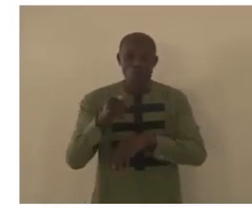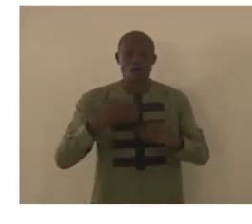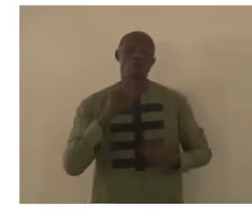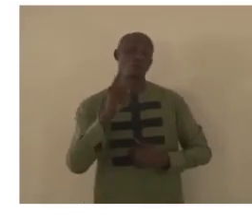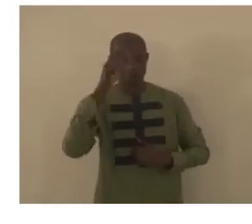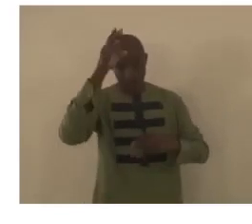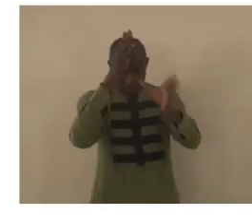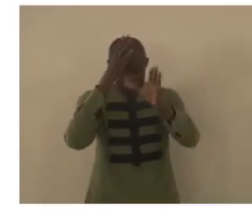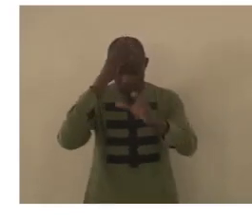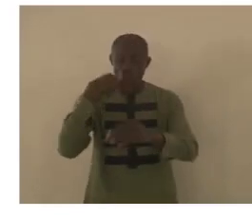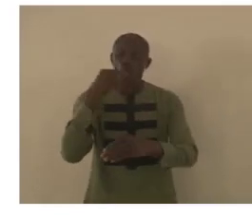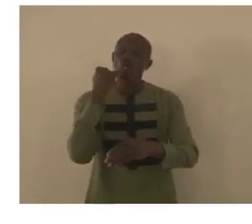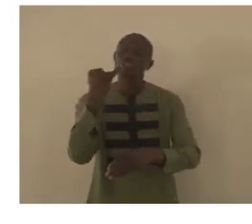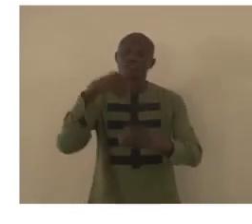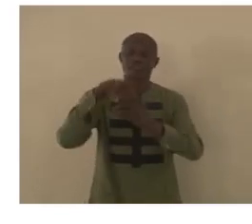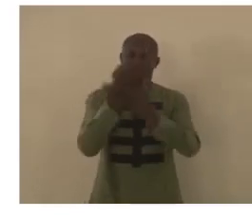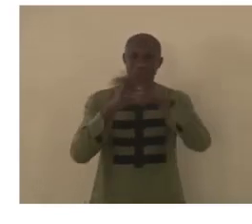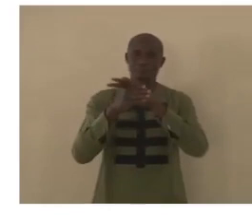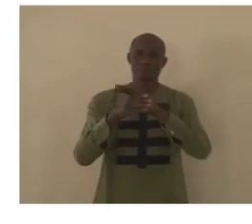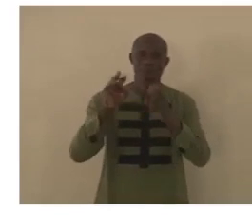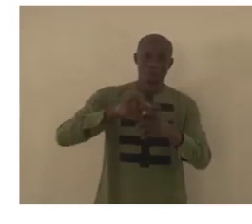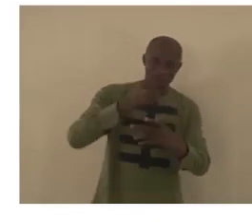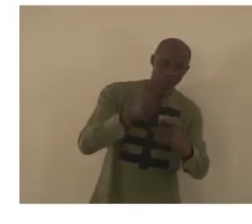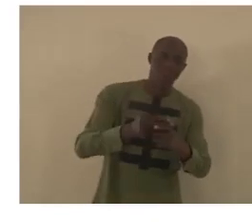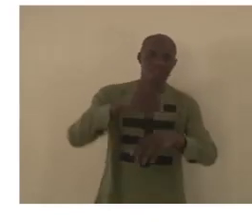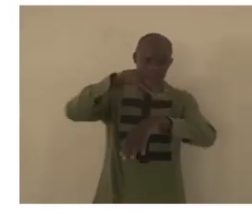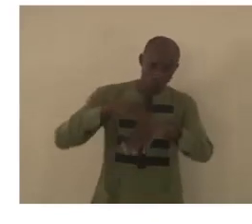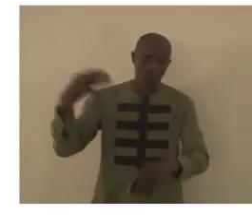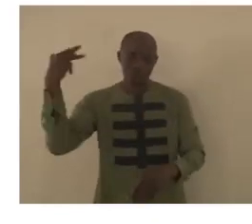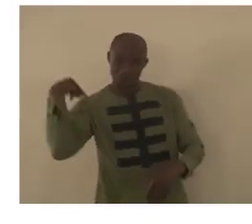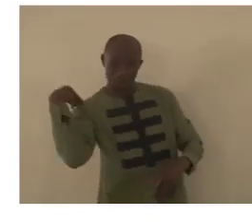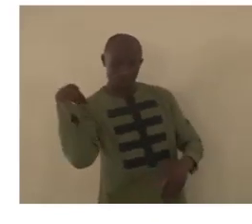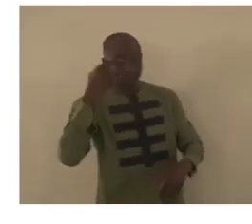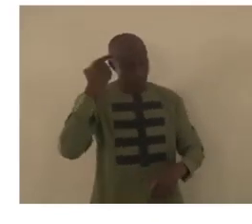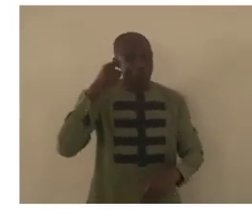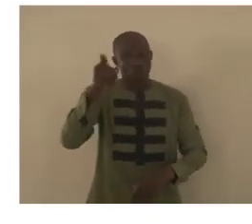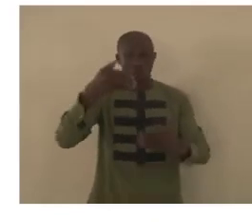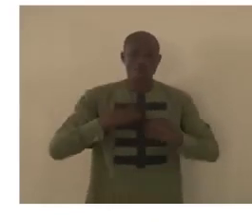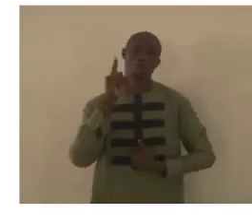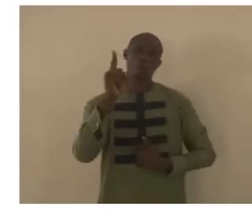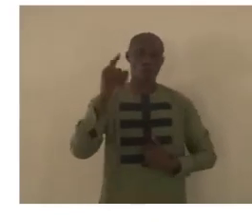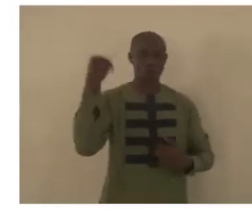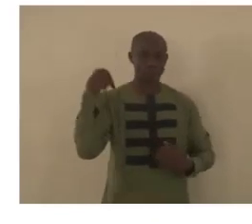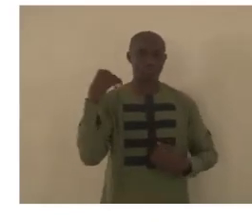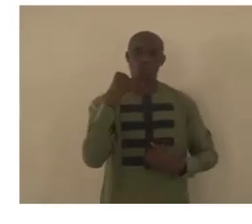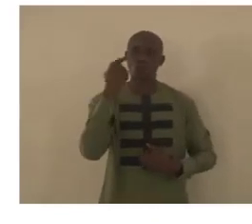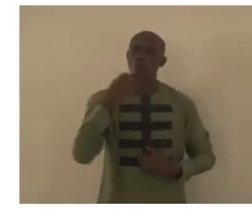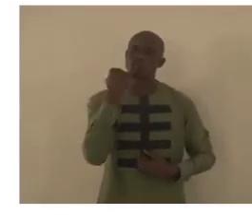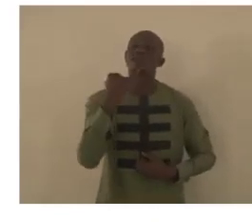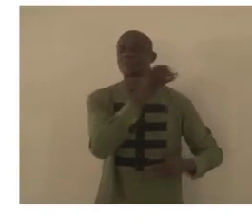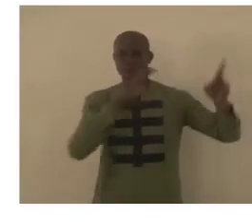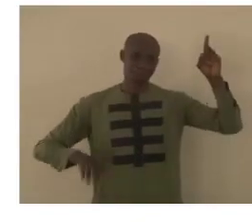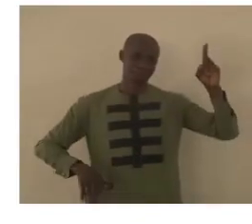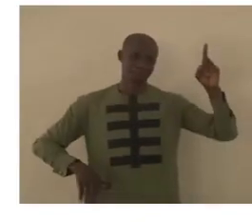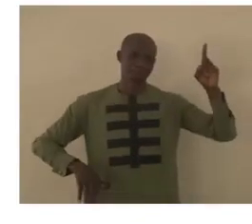one father who is in heaven. Neither be called masters, for you have one master, who is